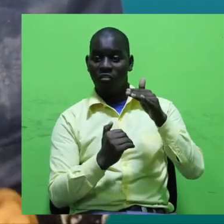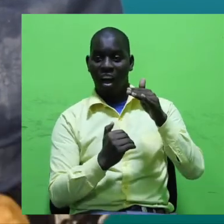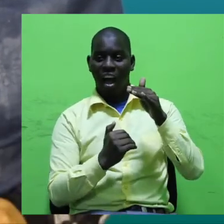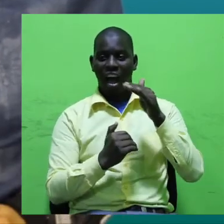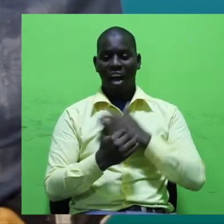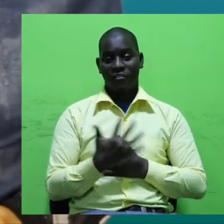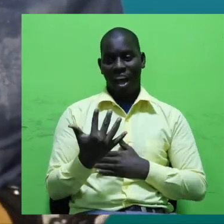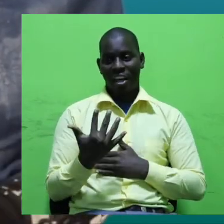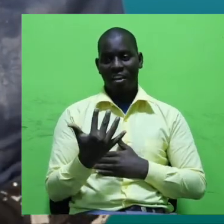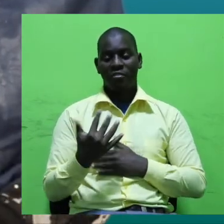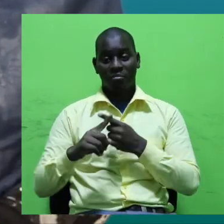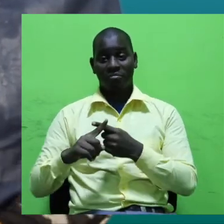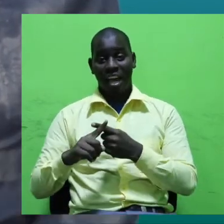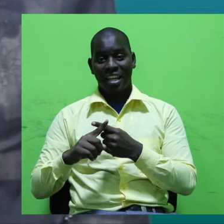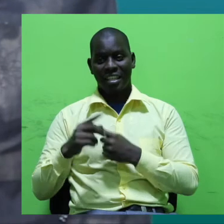plus